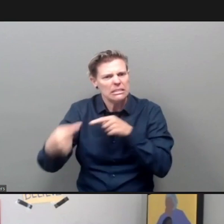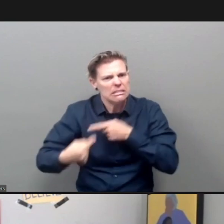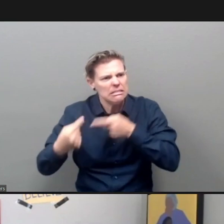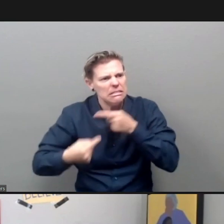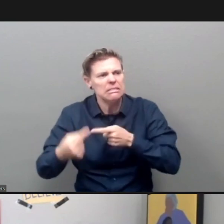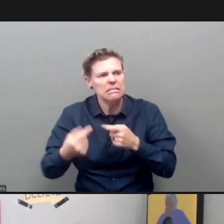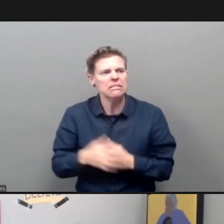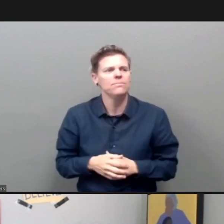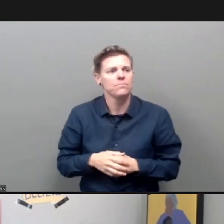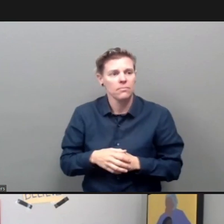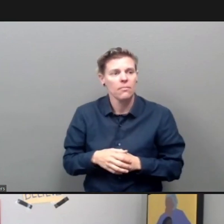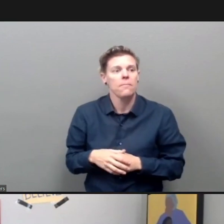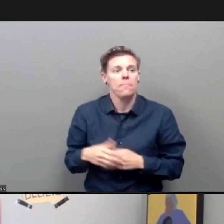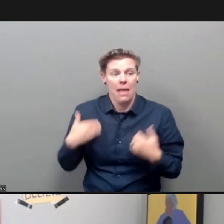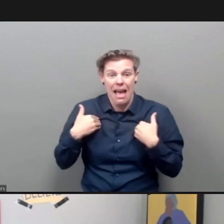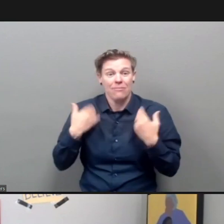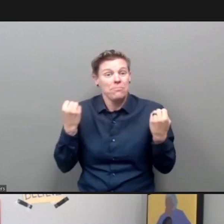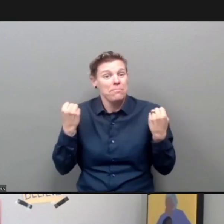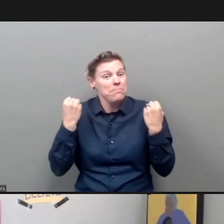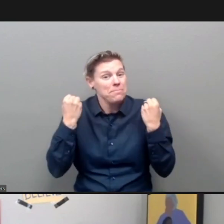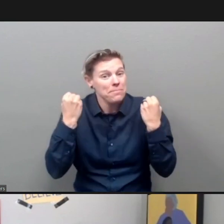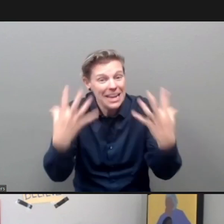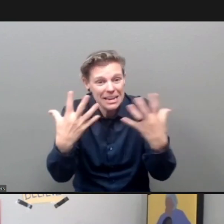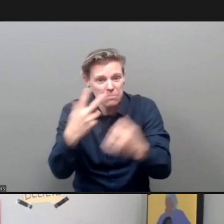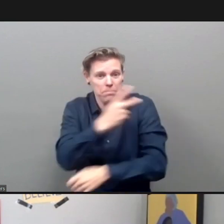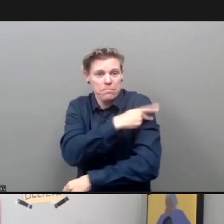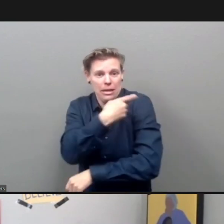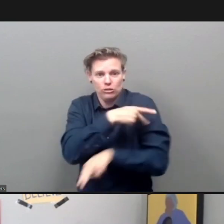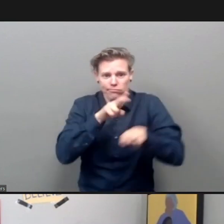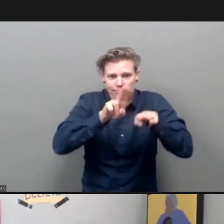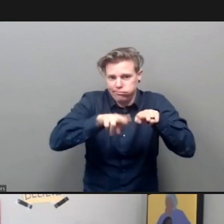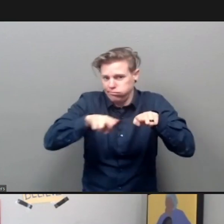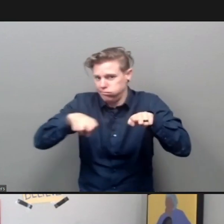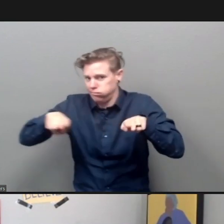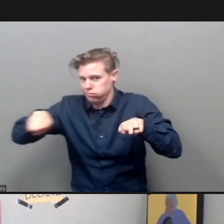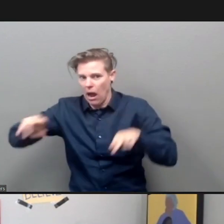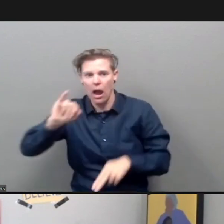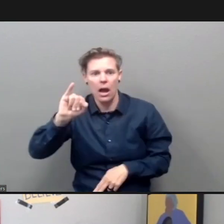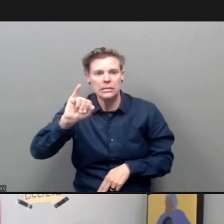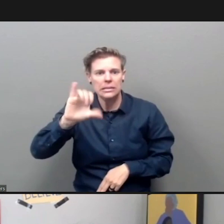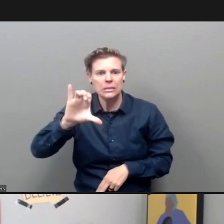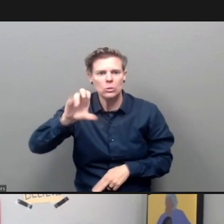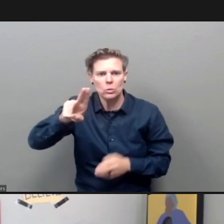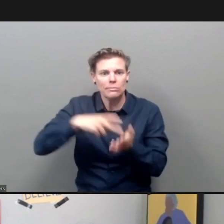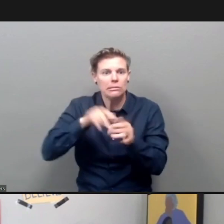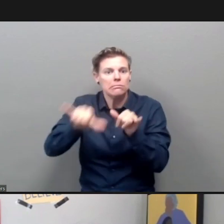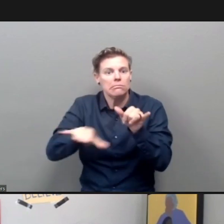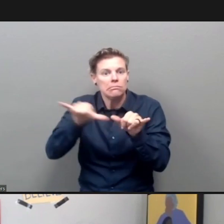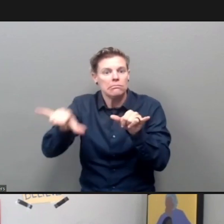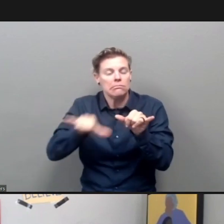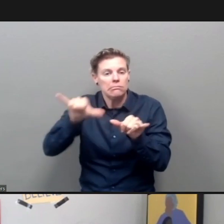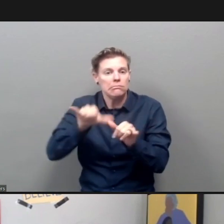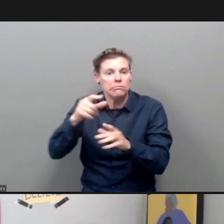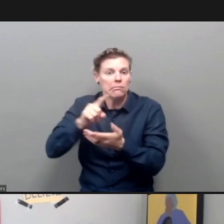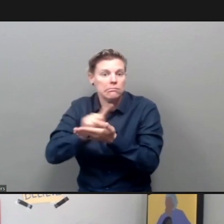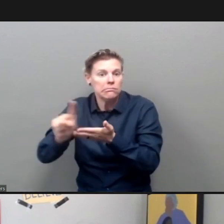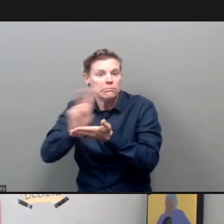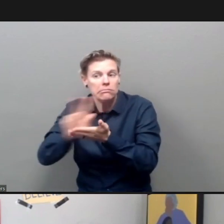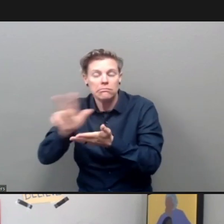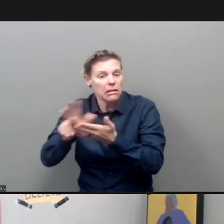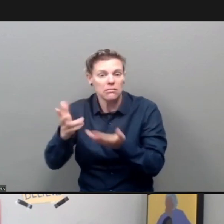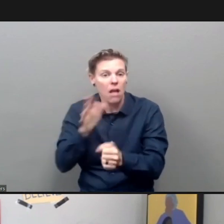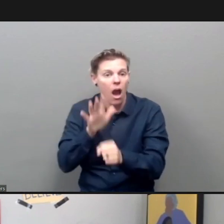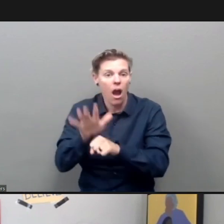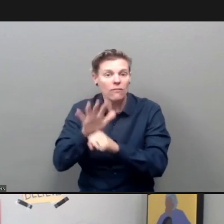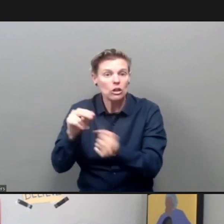need ICU care sitting in emergency room beds right now as well. And so, so we are